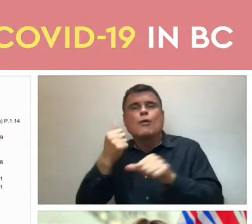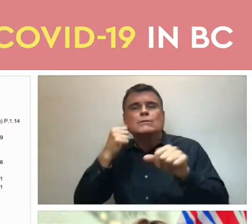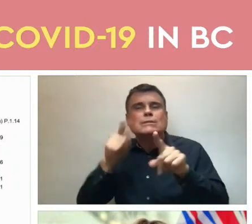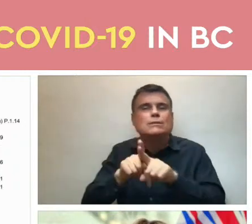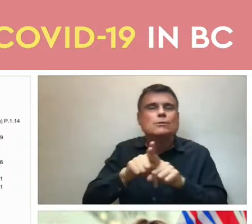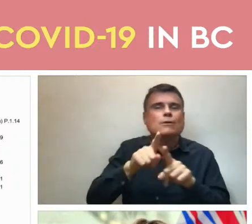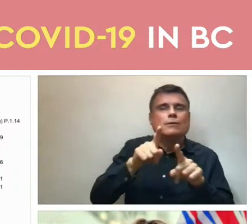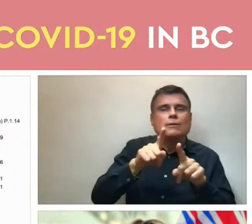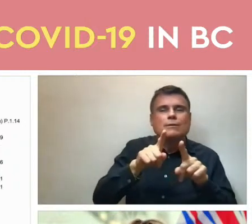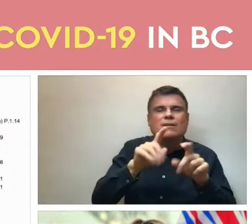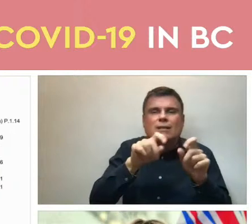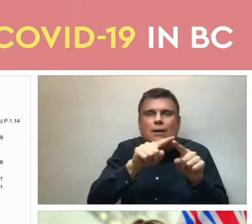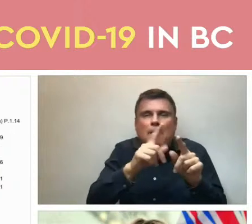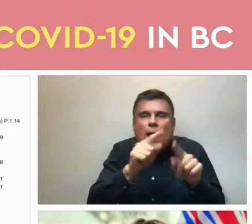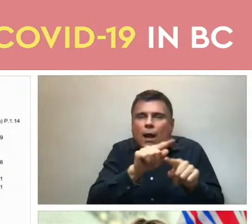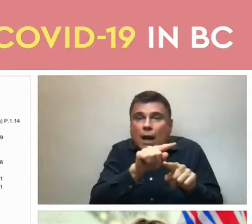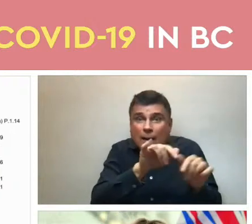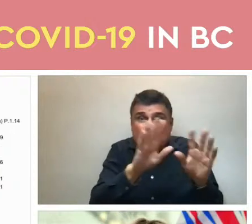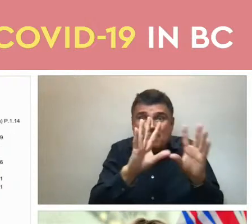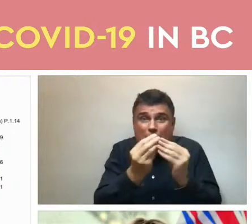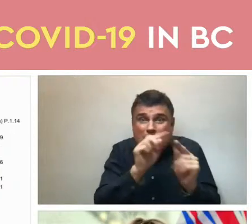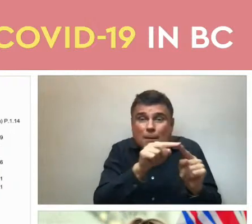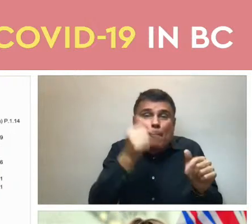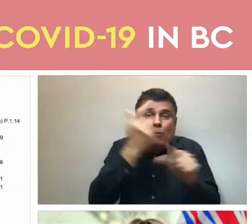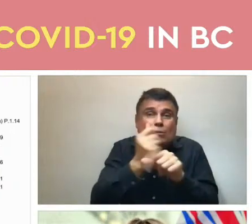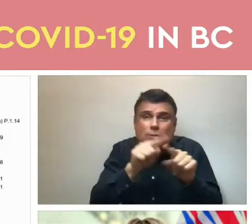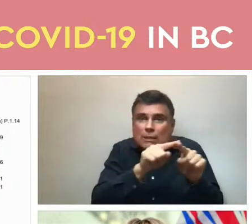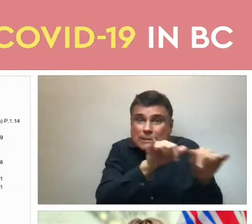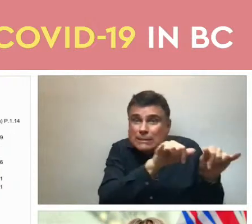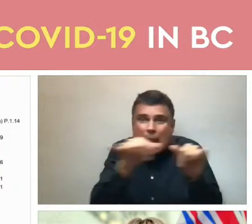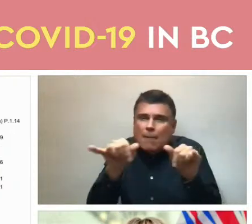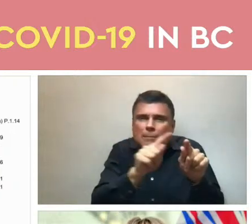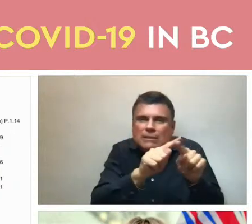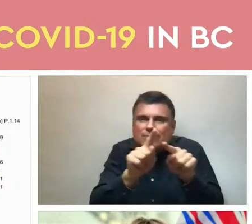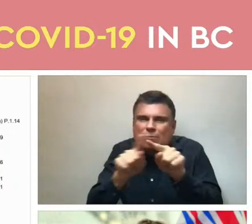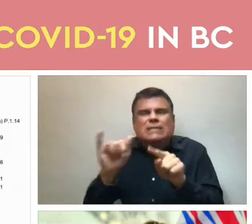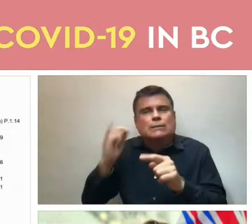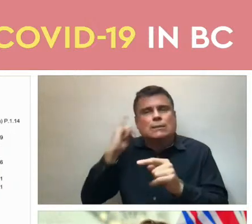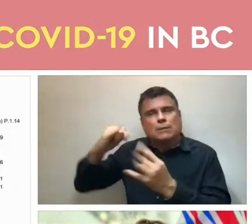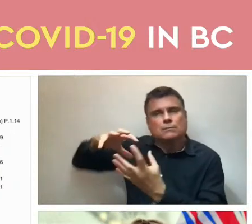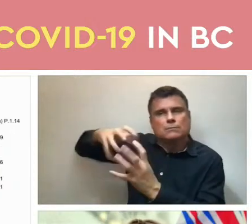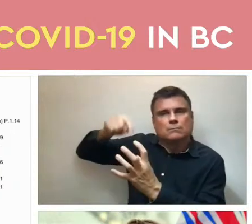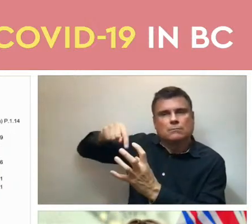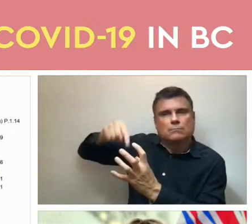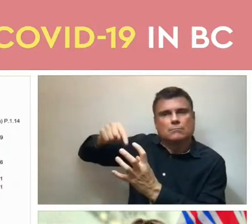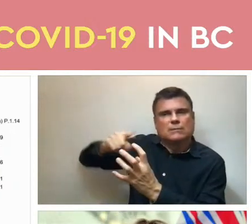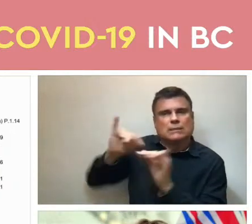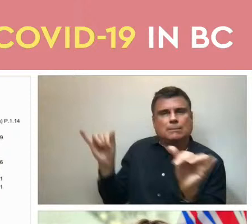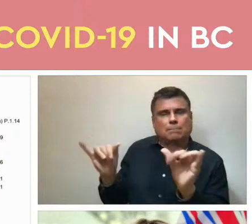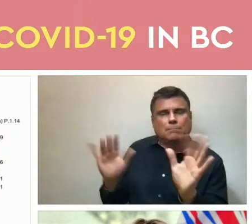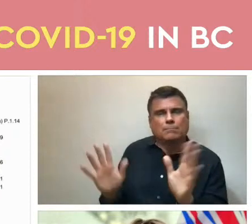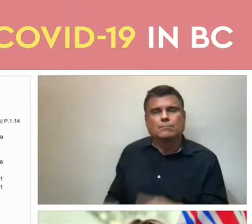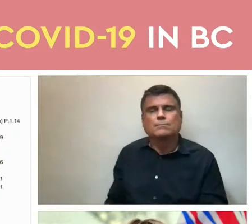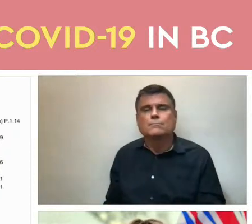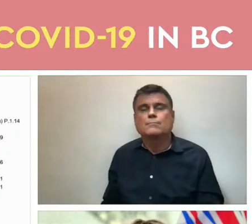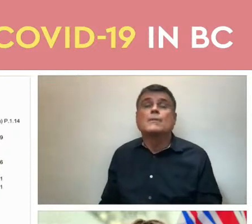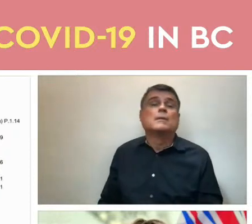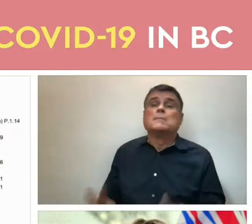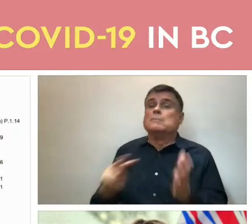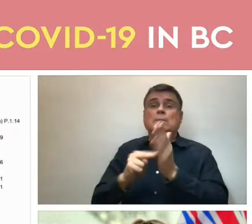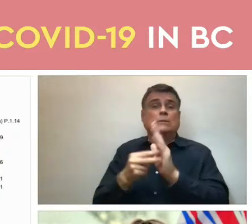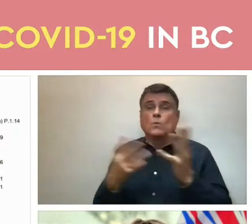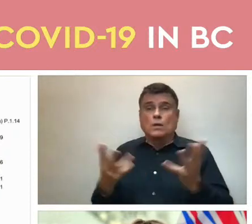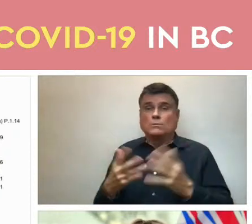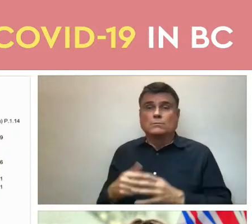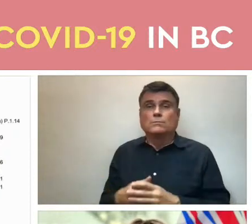slightly different. And we've seen different patterns of transmission of those lineages, which means we've had introductions that have had some